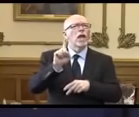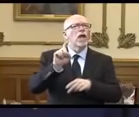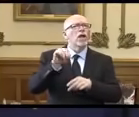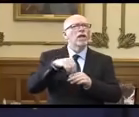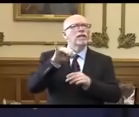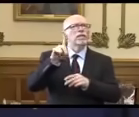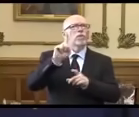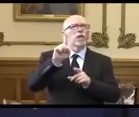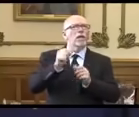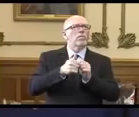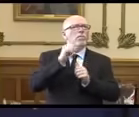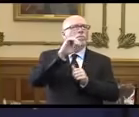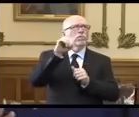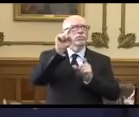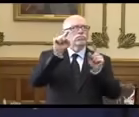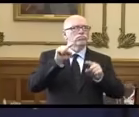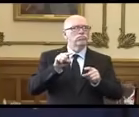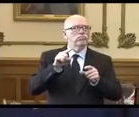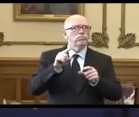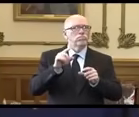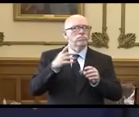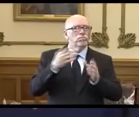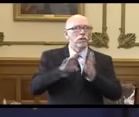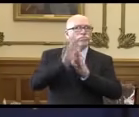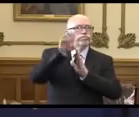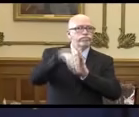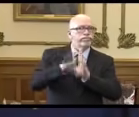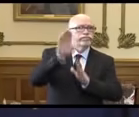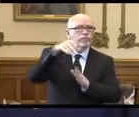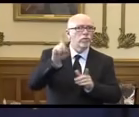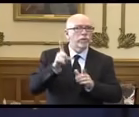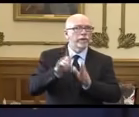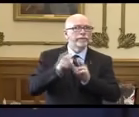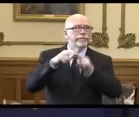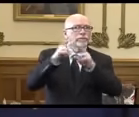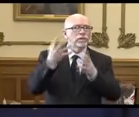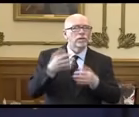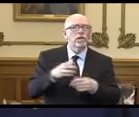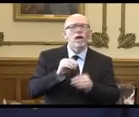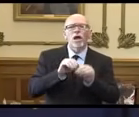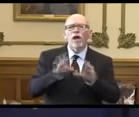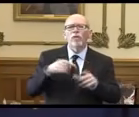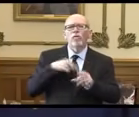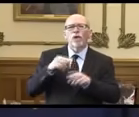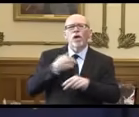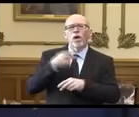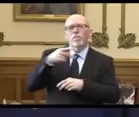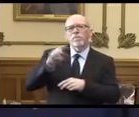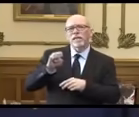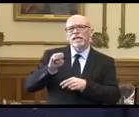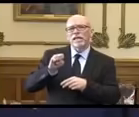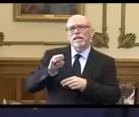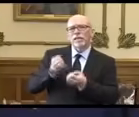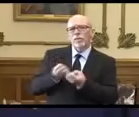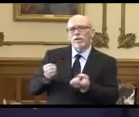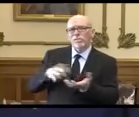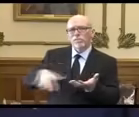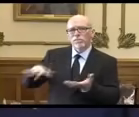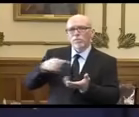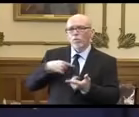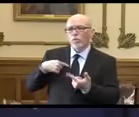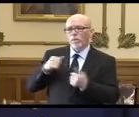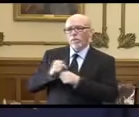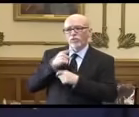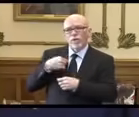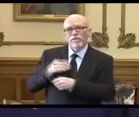state these rates are fluctuating. And we're looking at, obviously, our PPE inventory so that we can care for